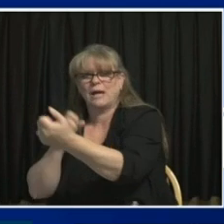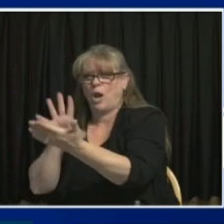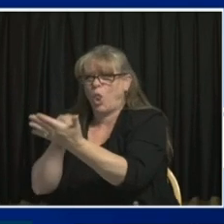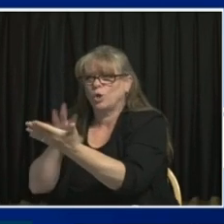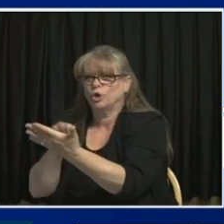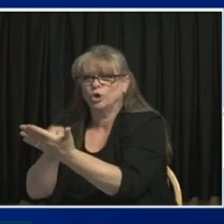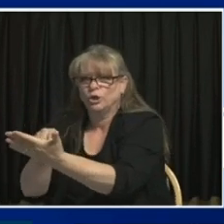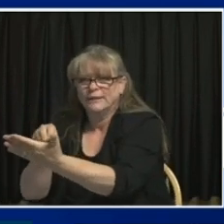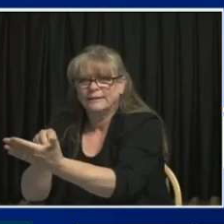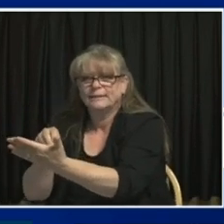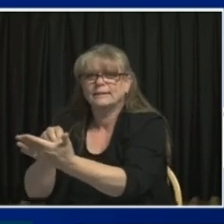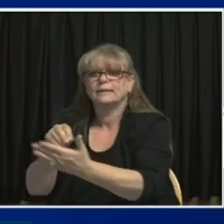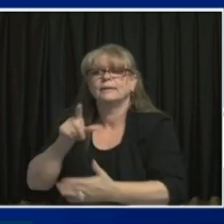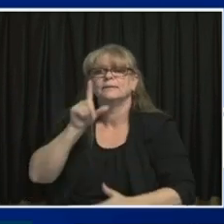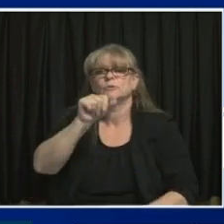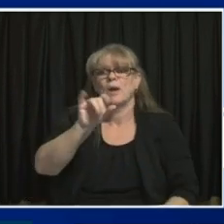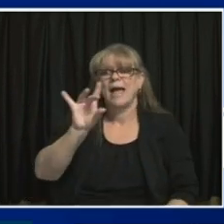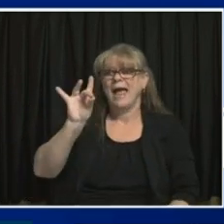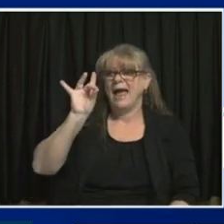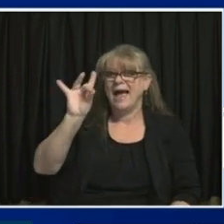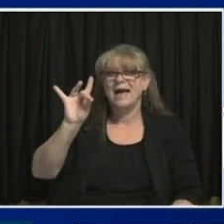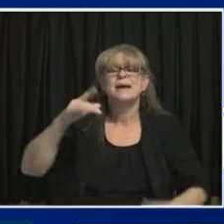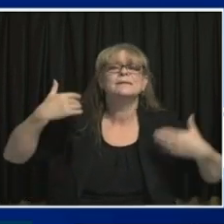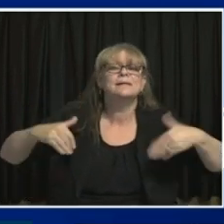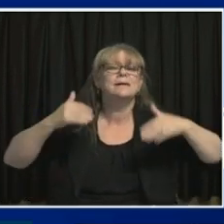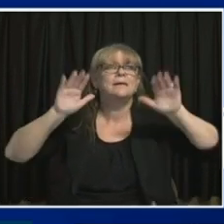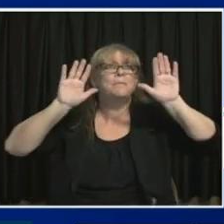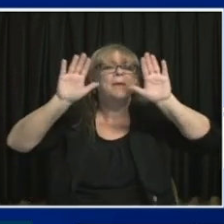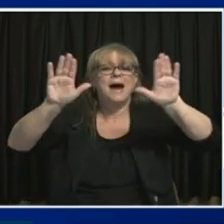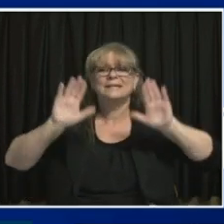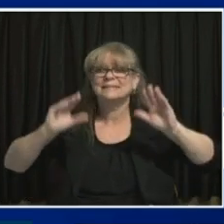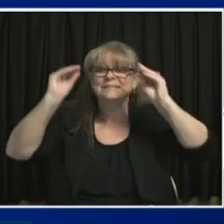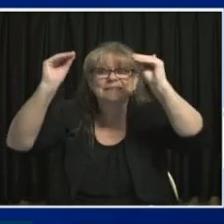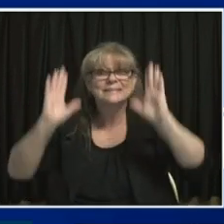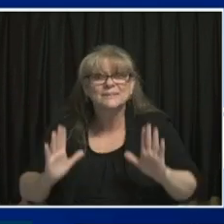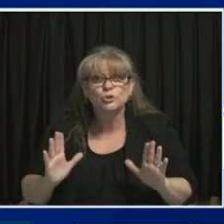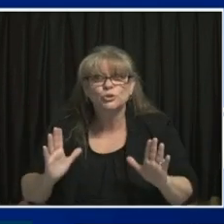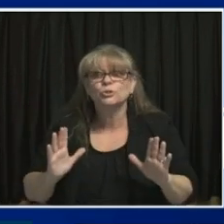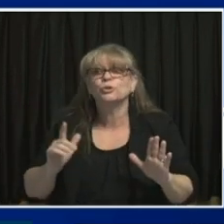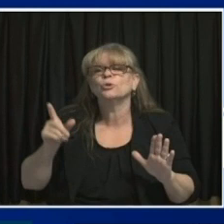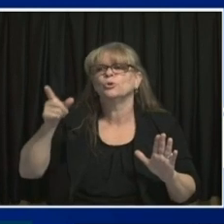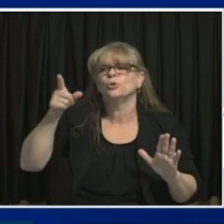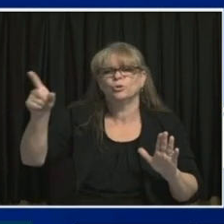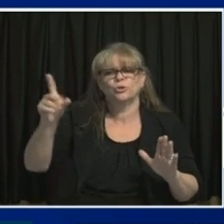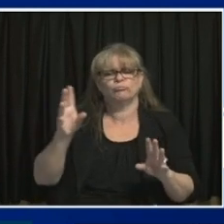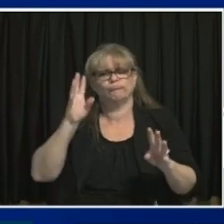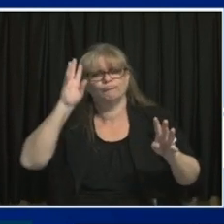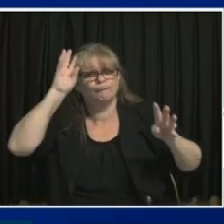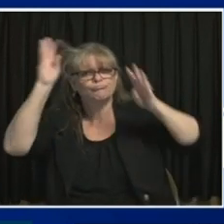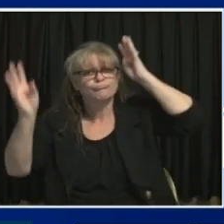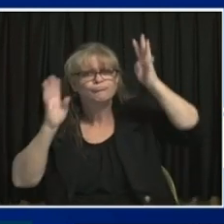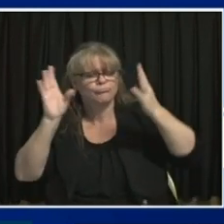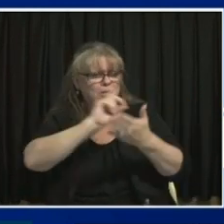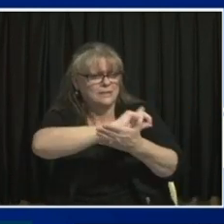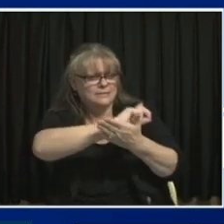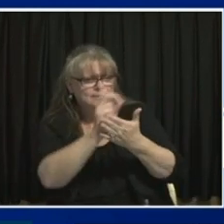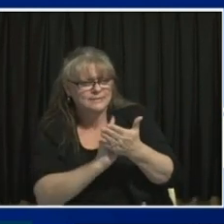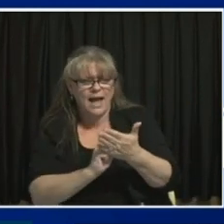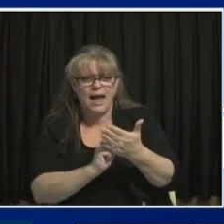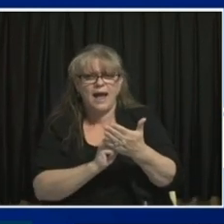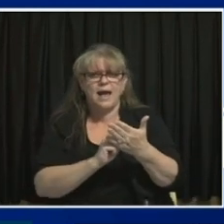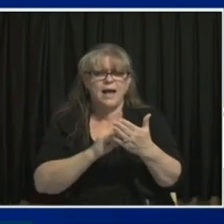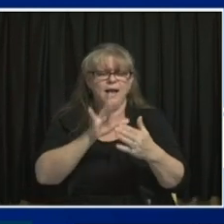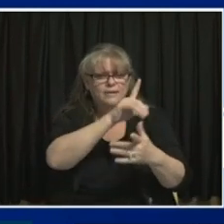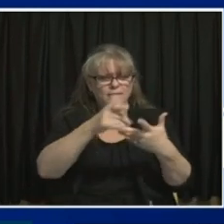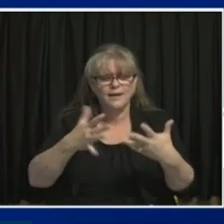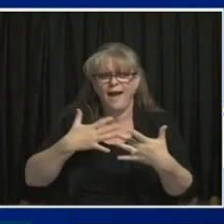amazing Colorado teachers who will be designing and showing exciting and interactive and fun lessons for students to focus